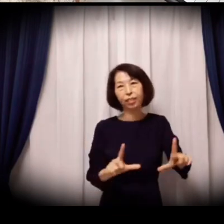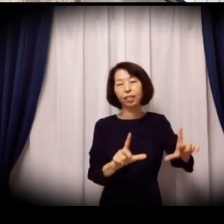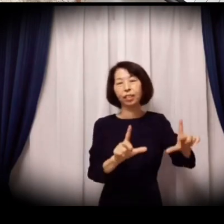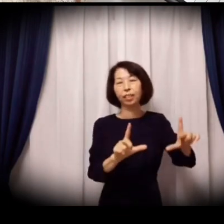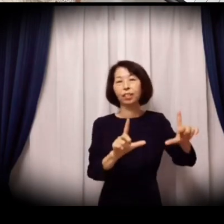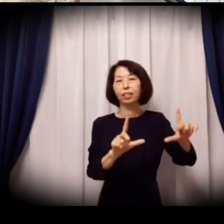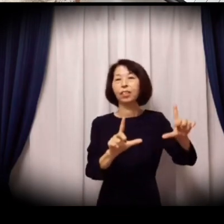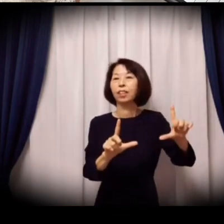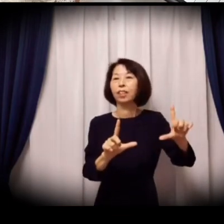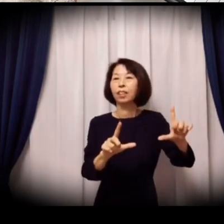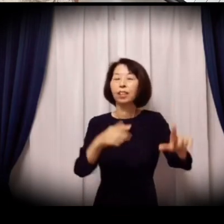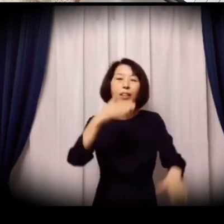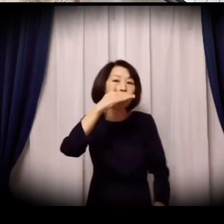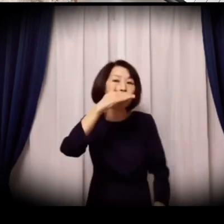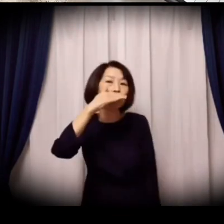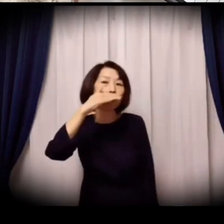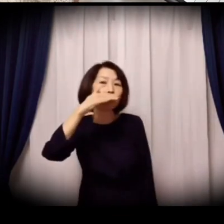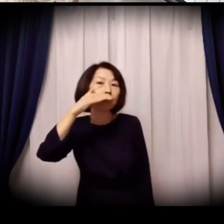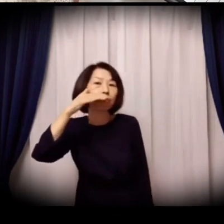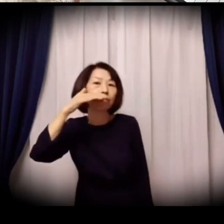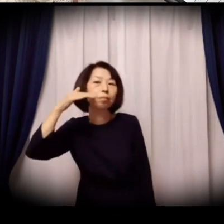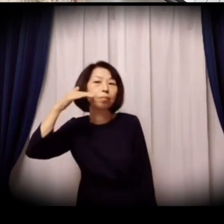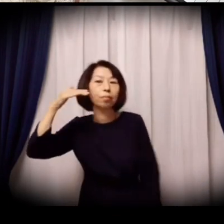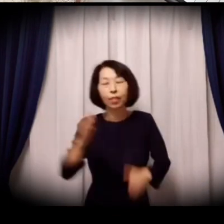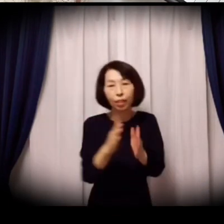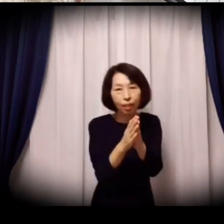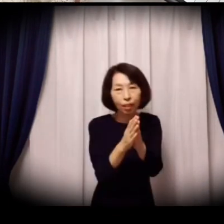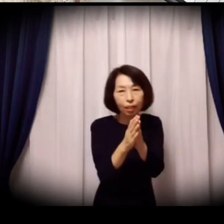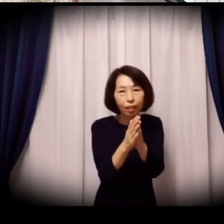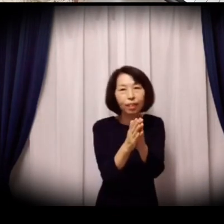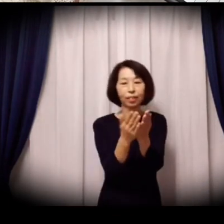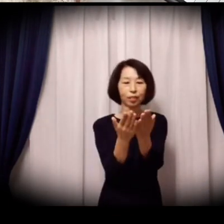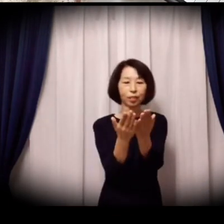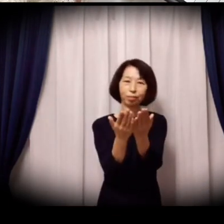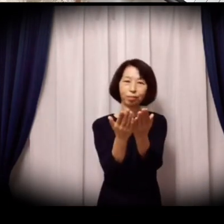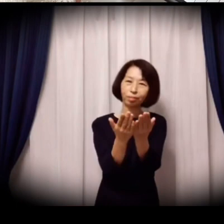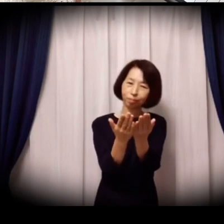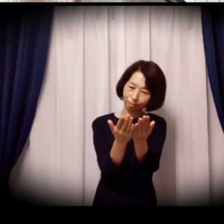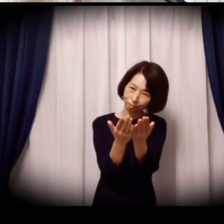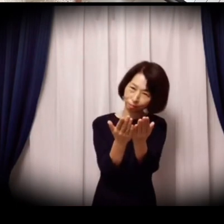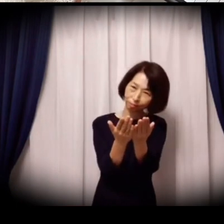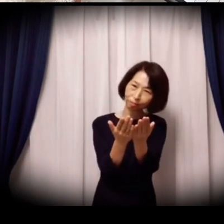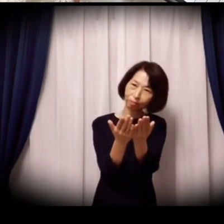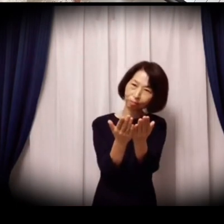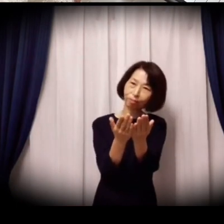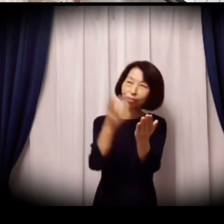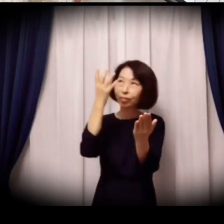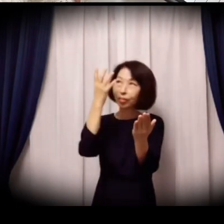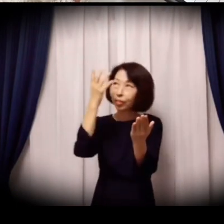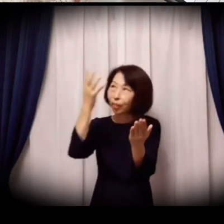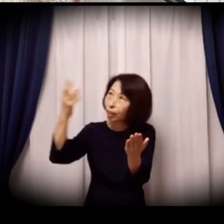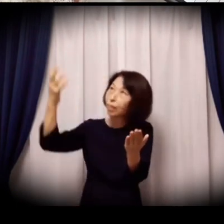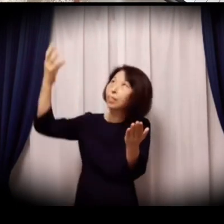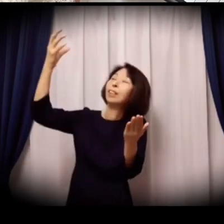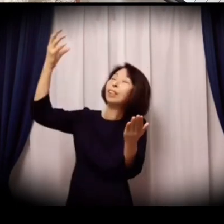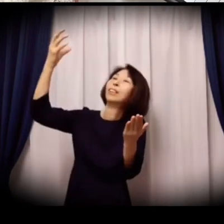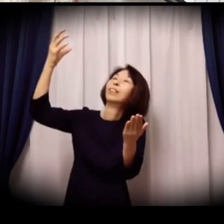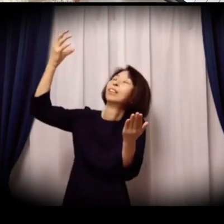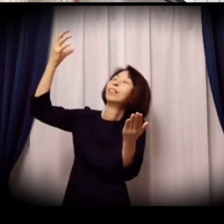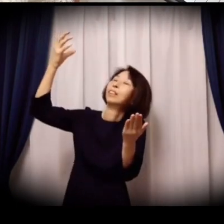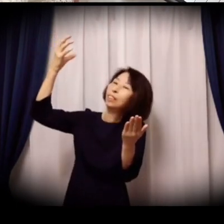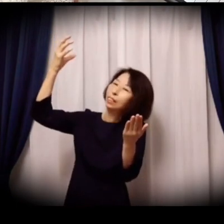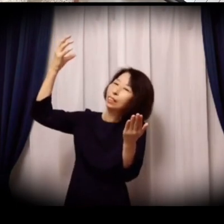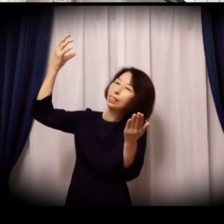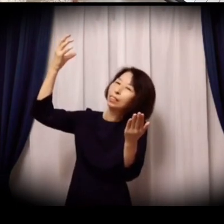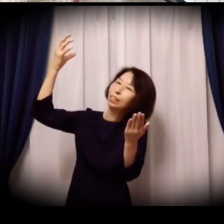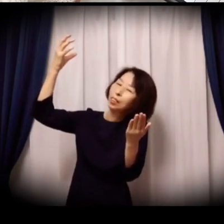way you feel As every fairy tale comes